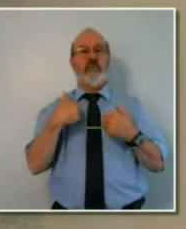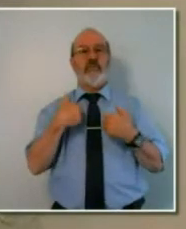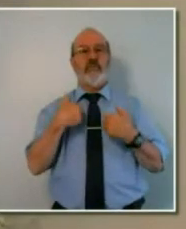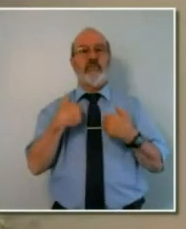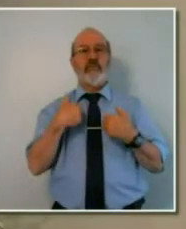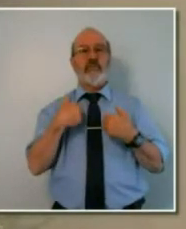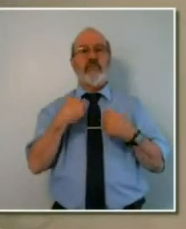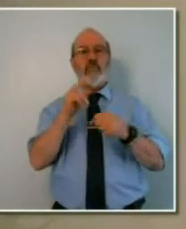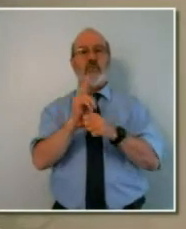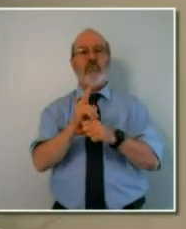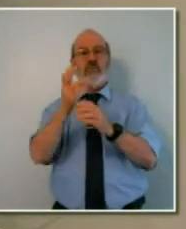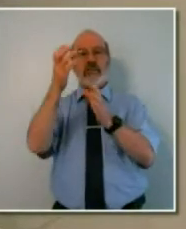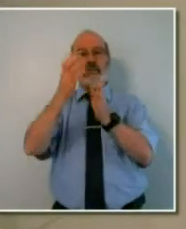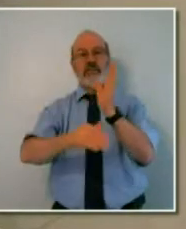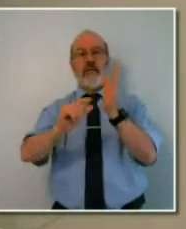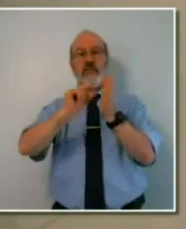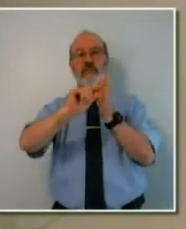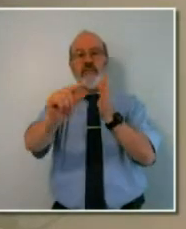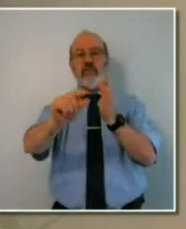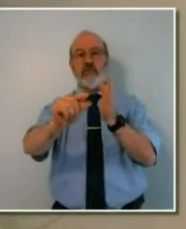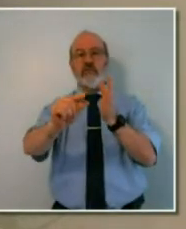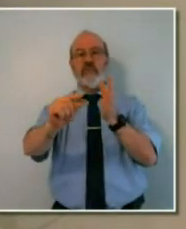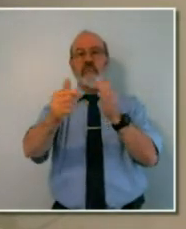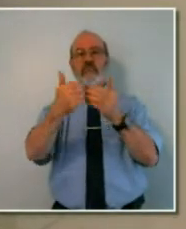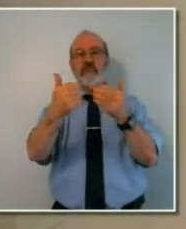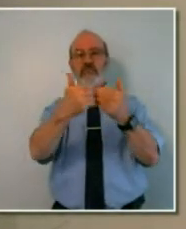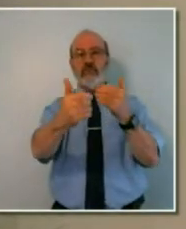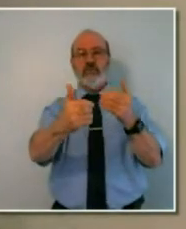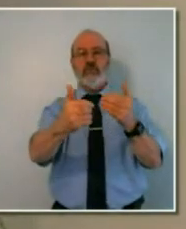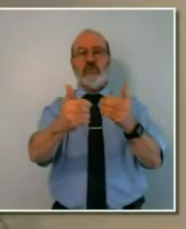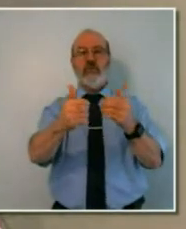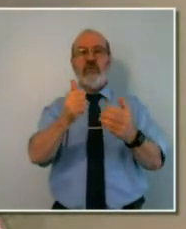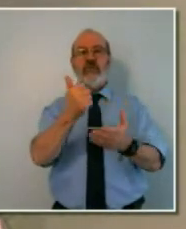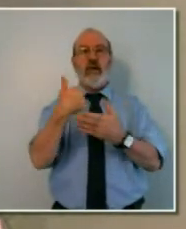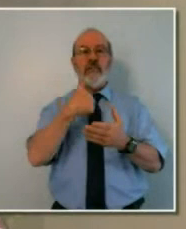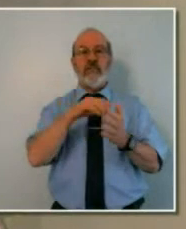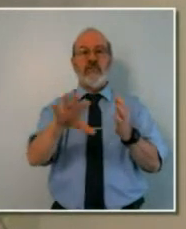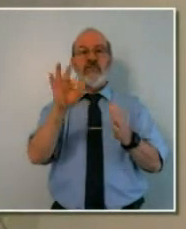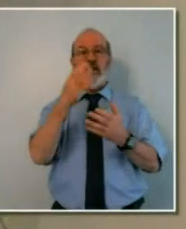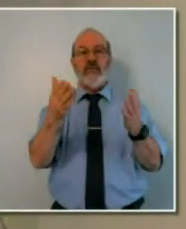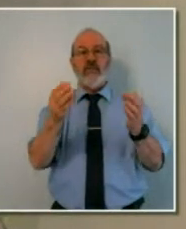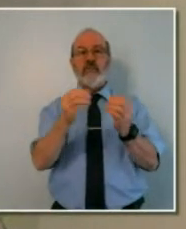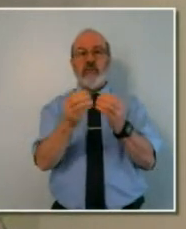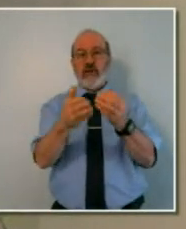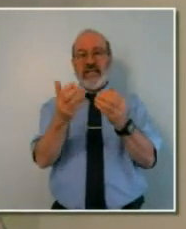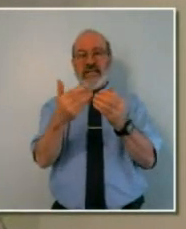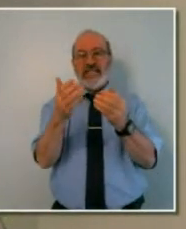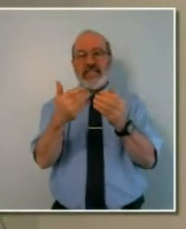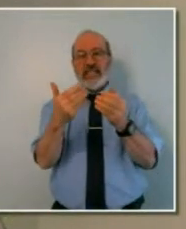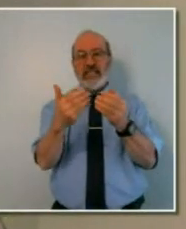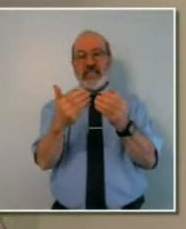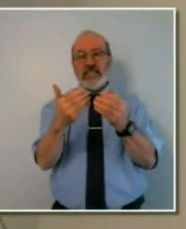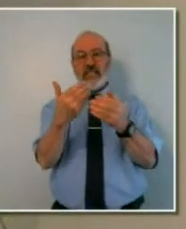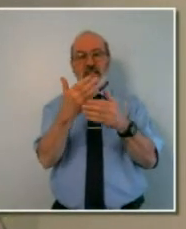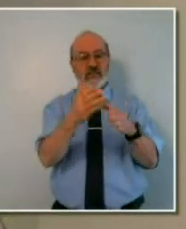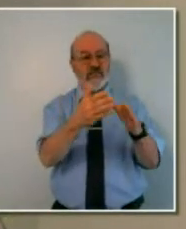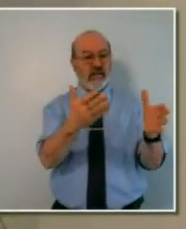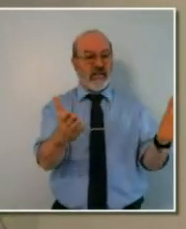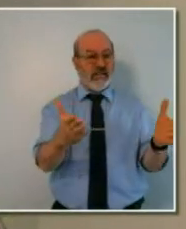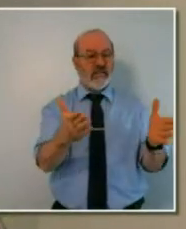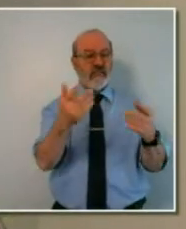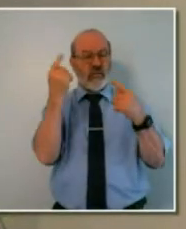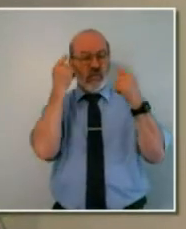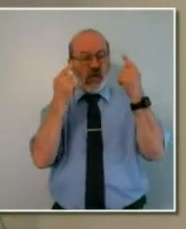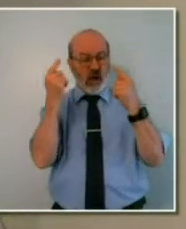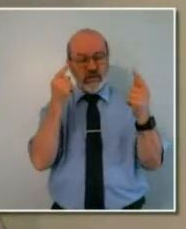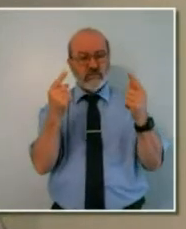But we have used chapter and verse divisions in order to enable us to find things more readily and divide things as they seem to appear in thought. And